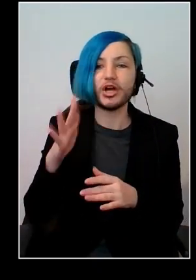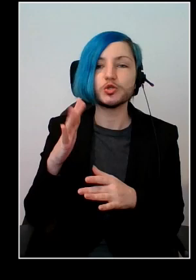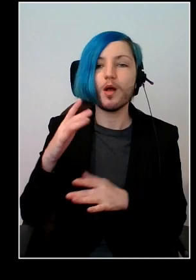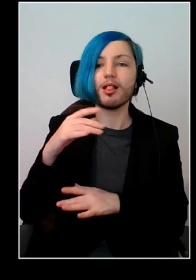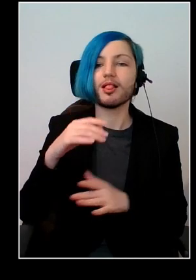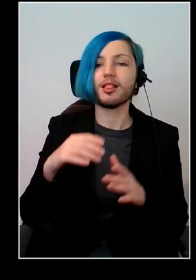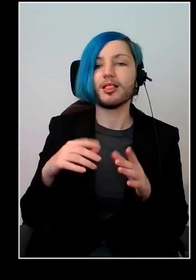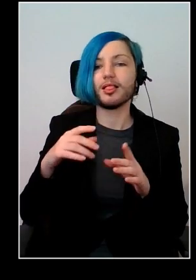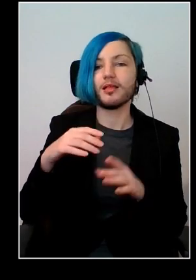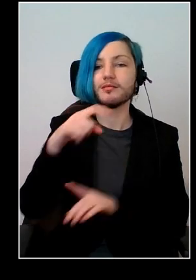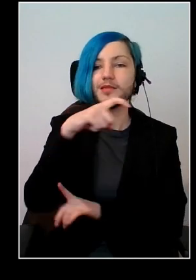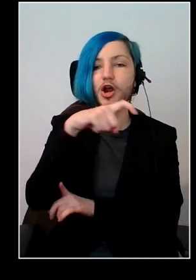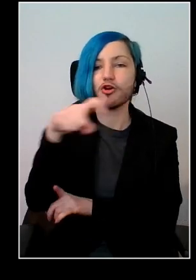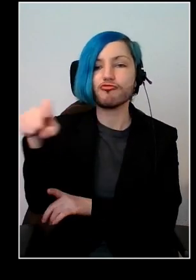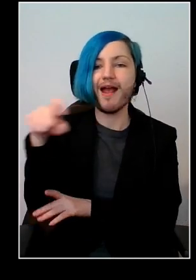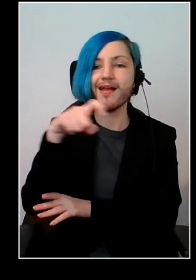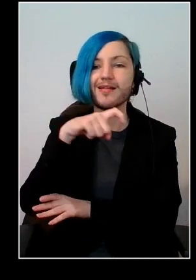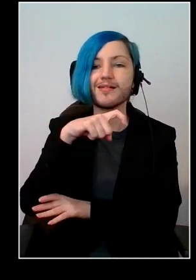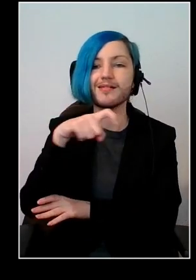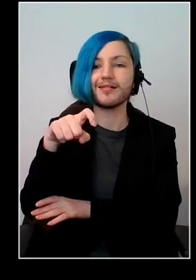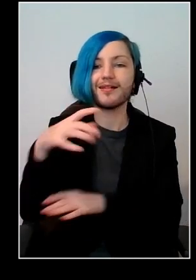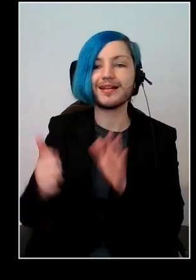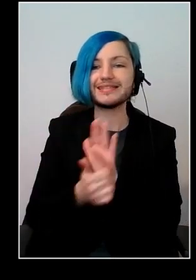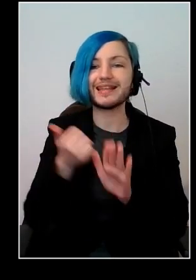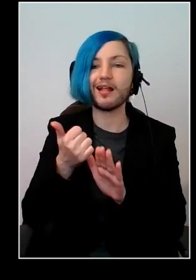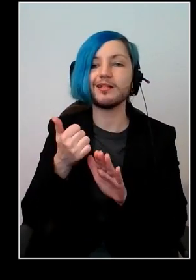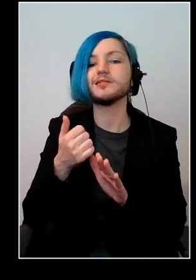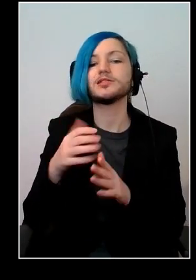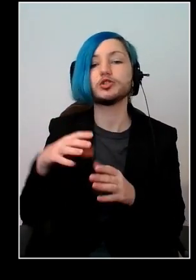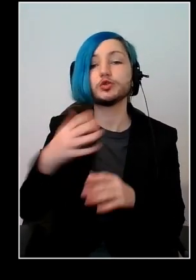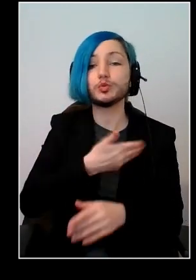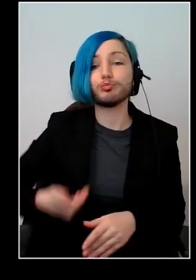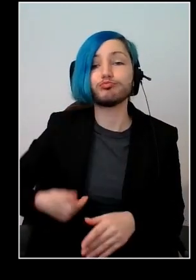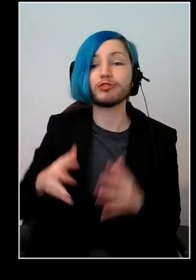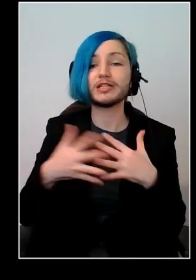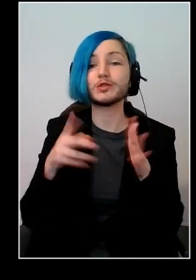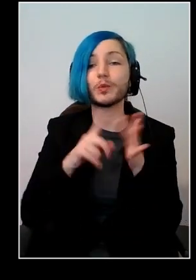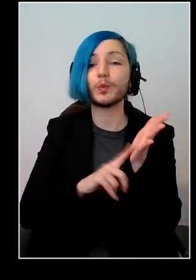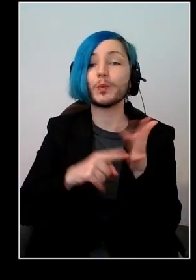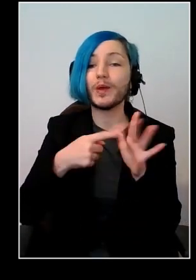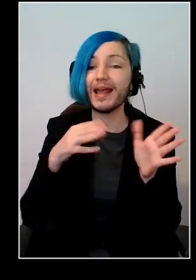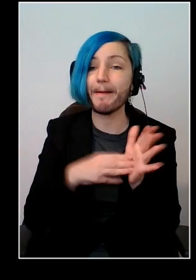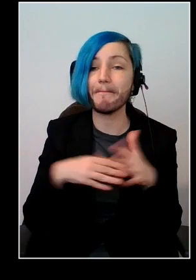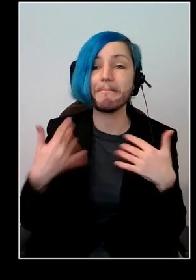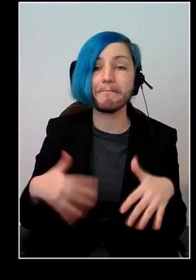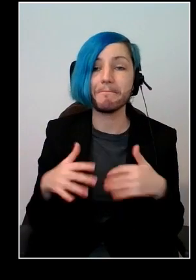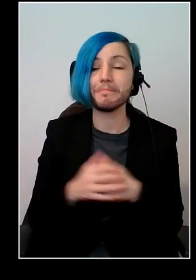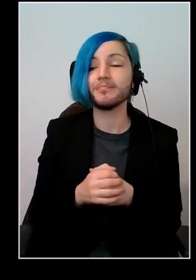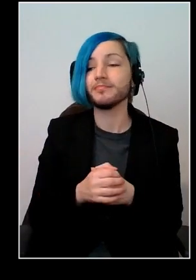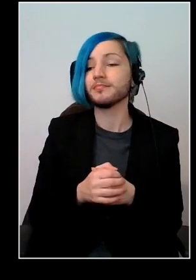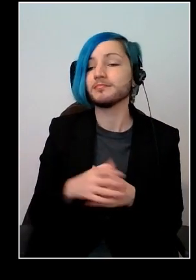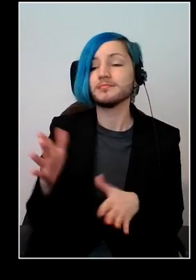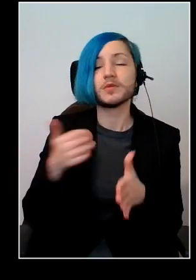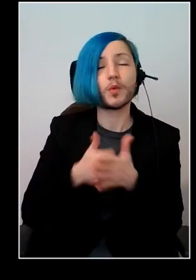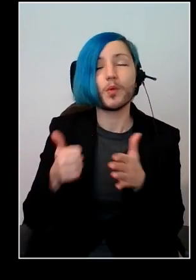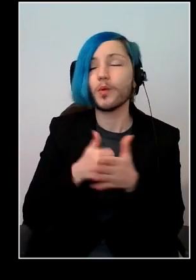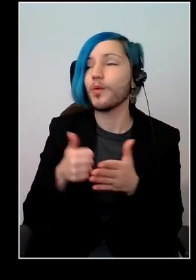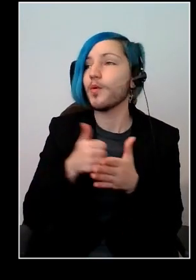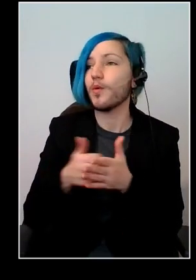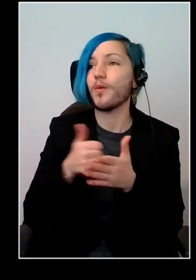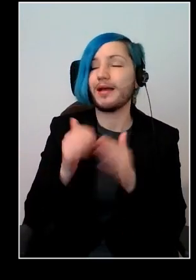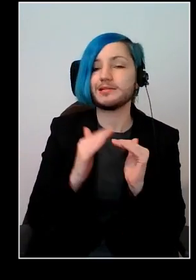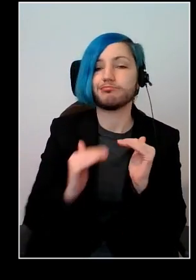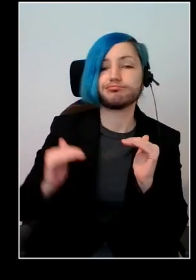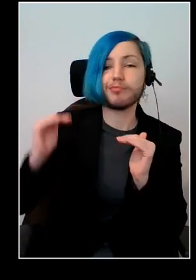Prince William. This person continually exceeds personal targets and manages